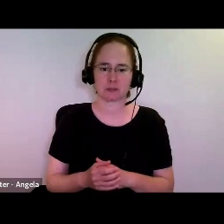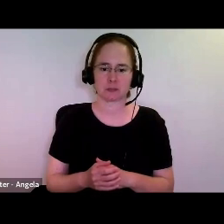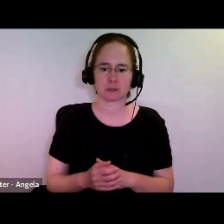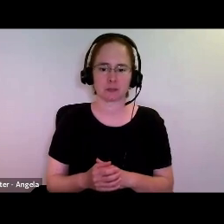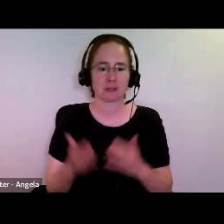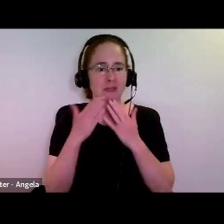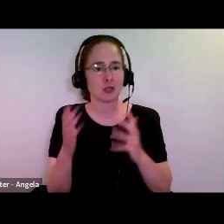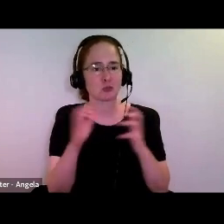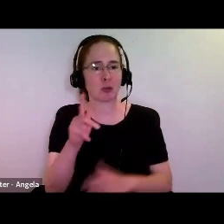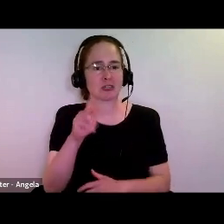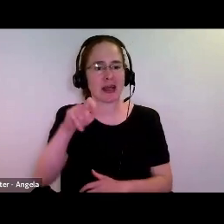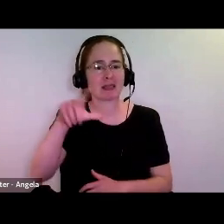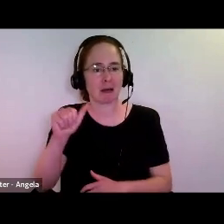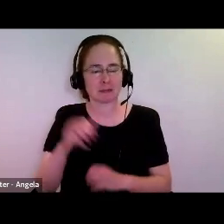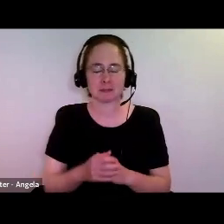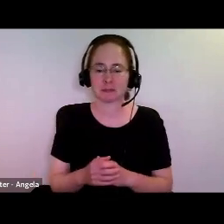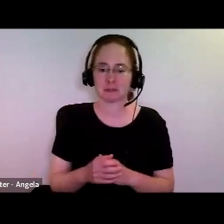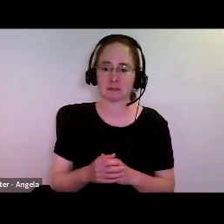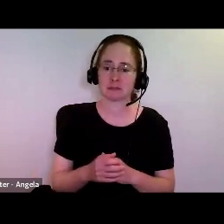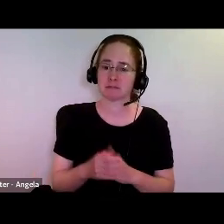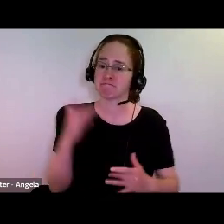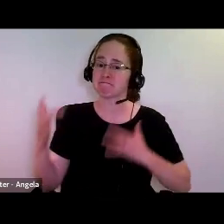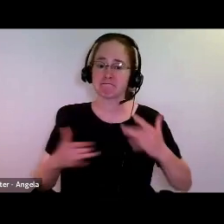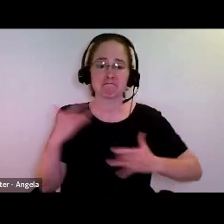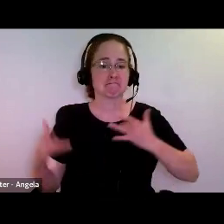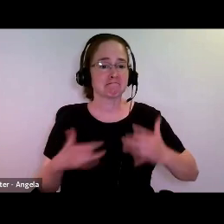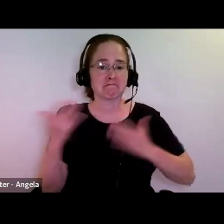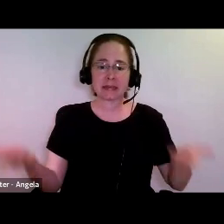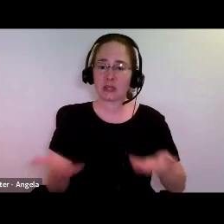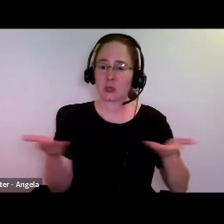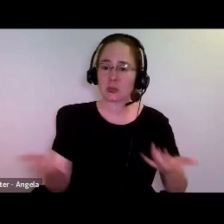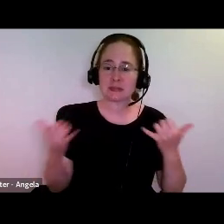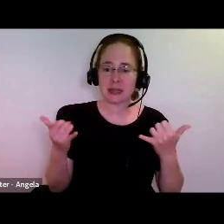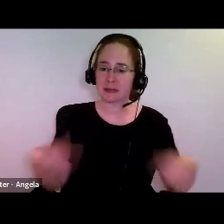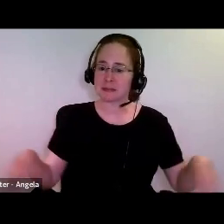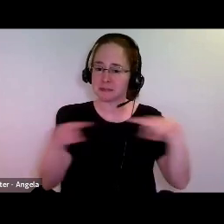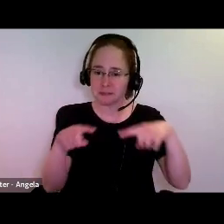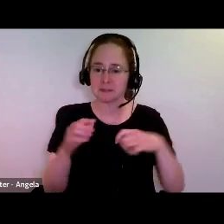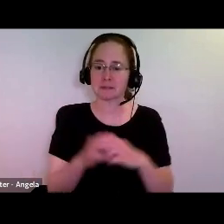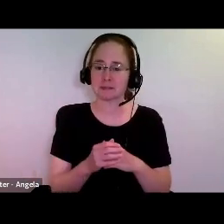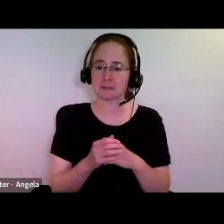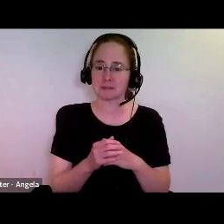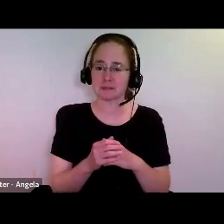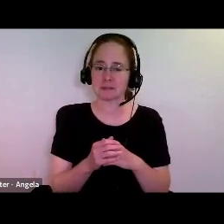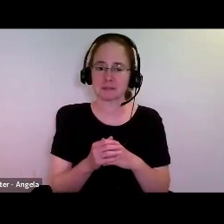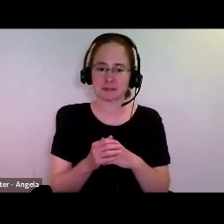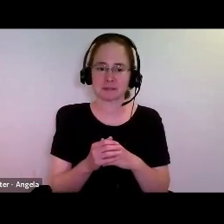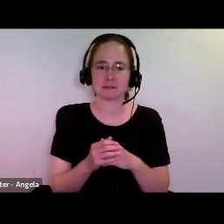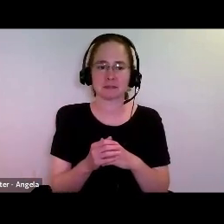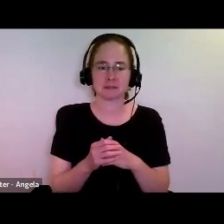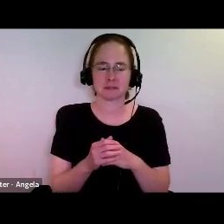Thank you so much, Kayla. We are so excited to be here with you today. If you could go to the next